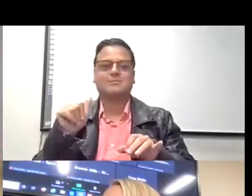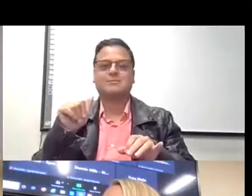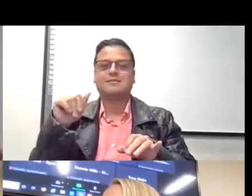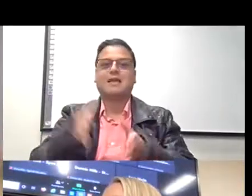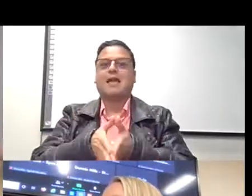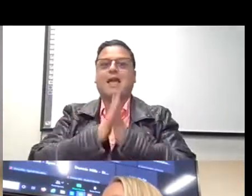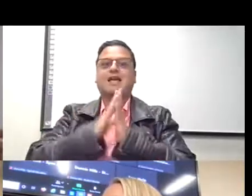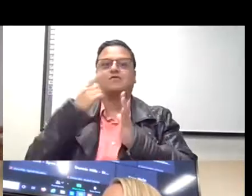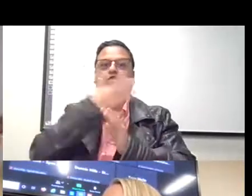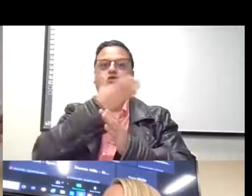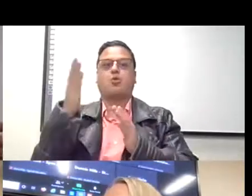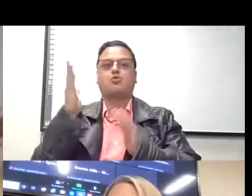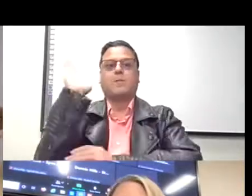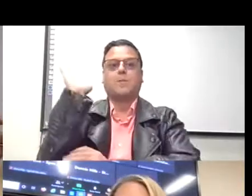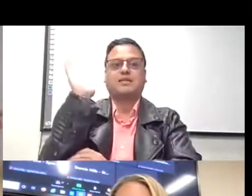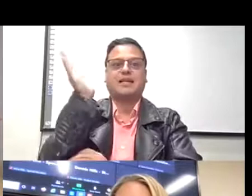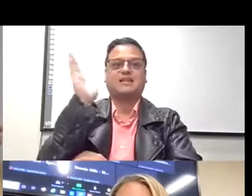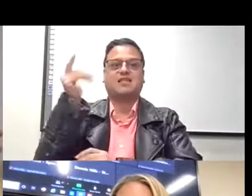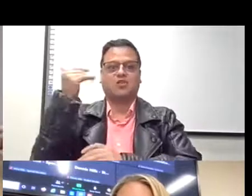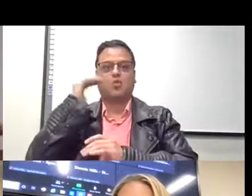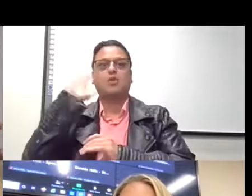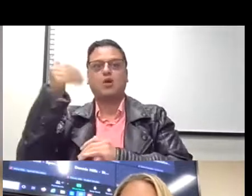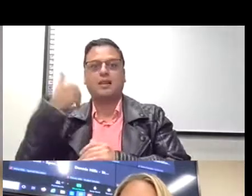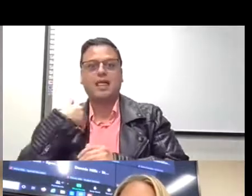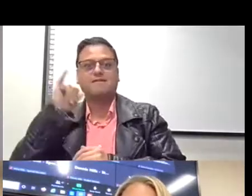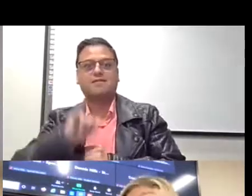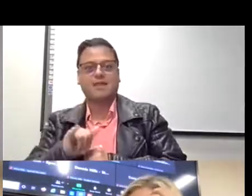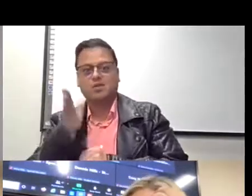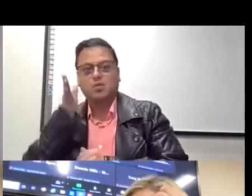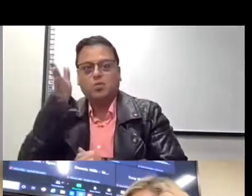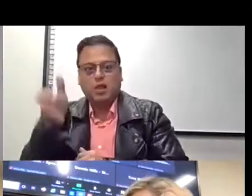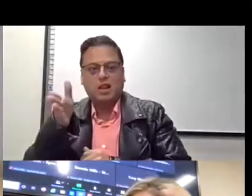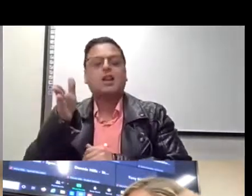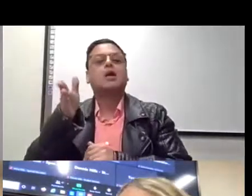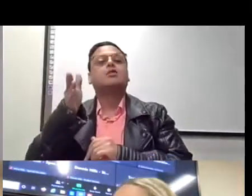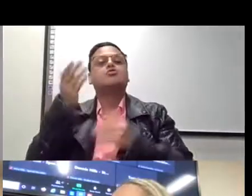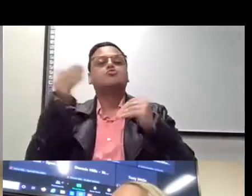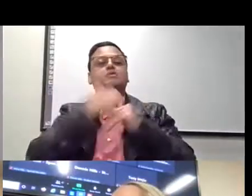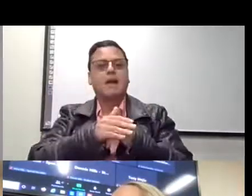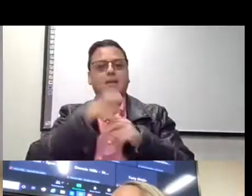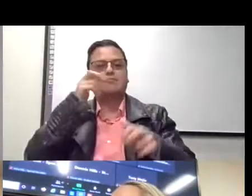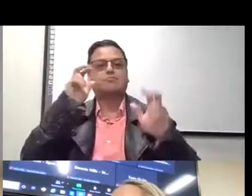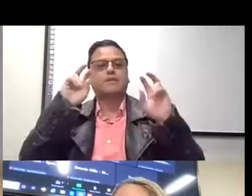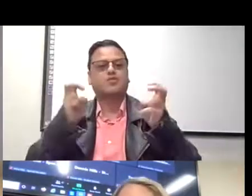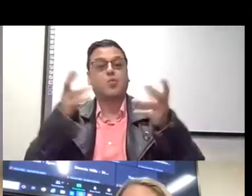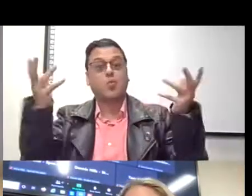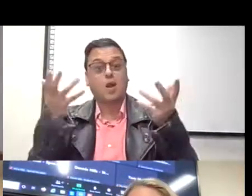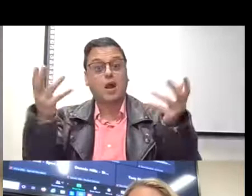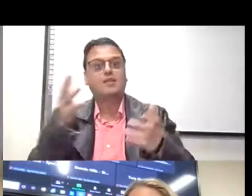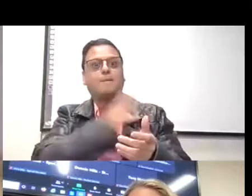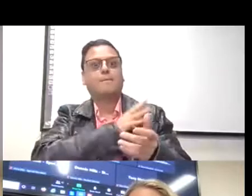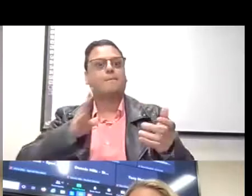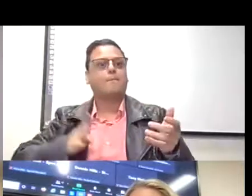those presentations. They know those presentations are coming up. Now, what's at issue tonight is for the board to be heard and